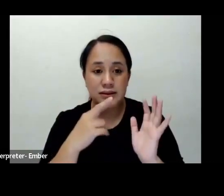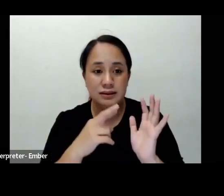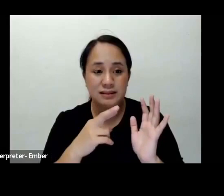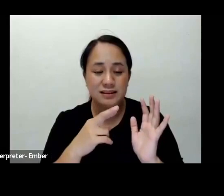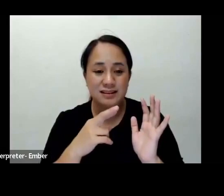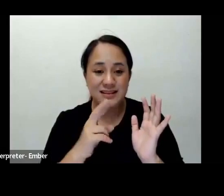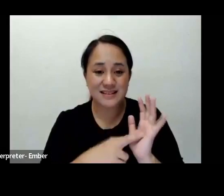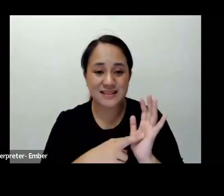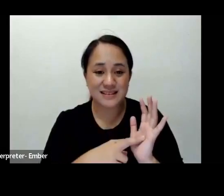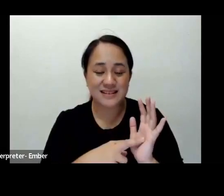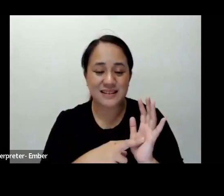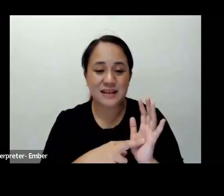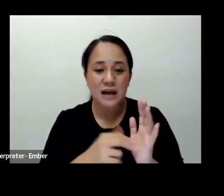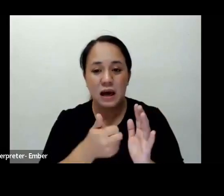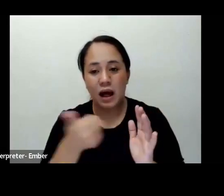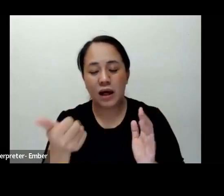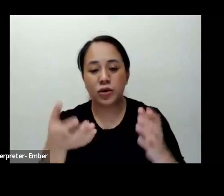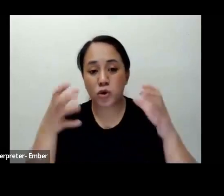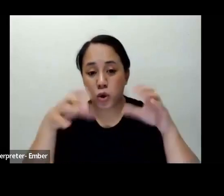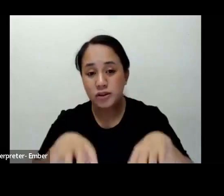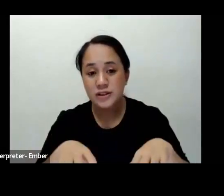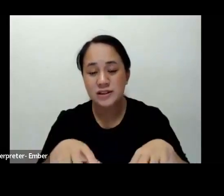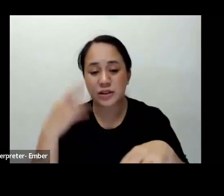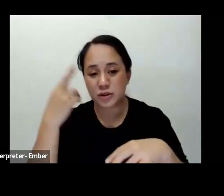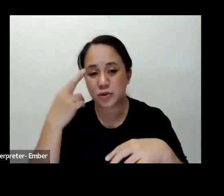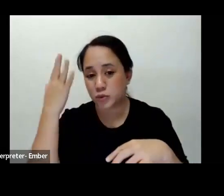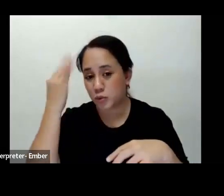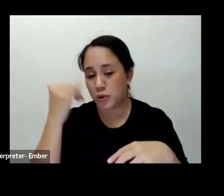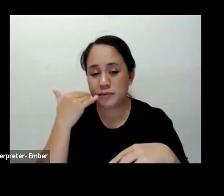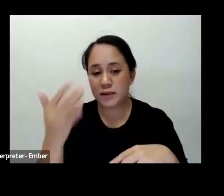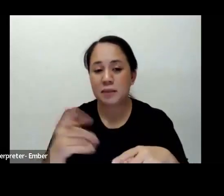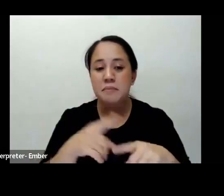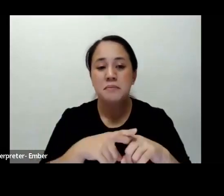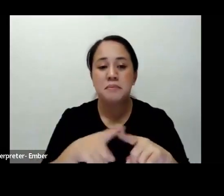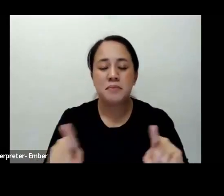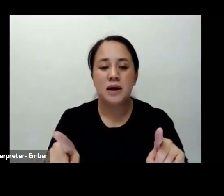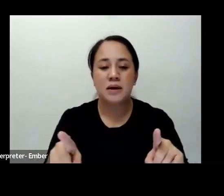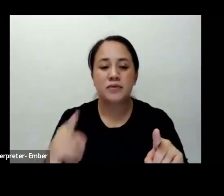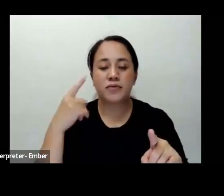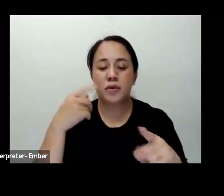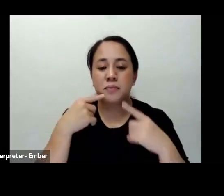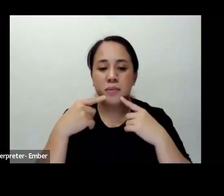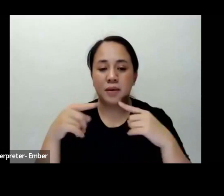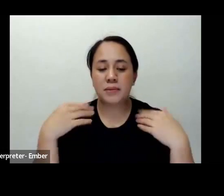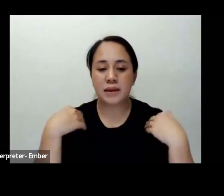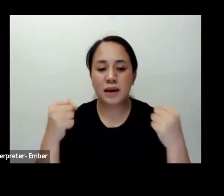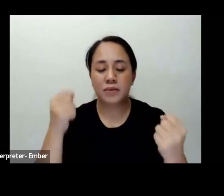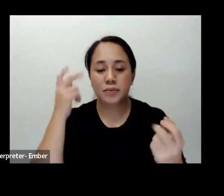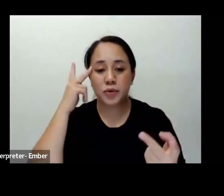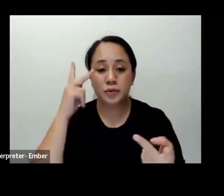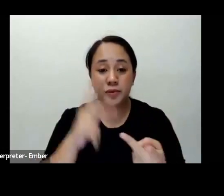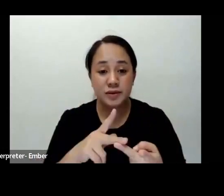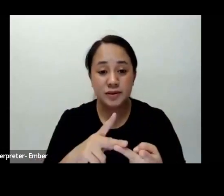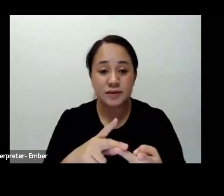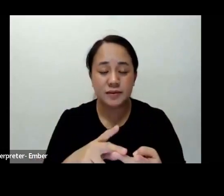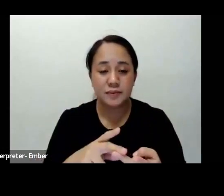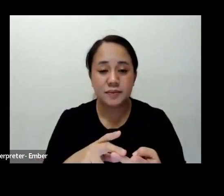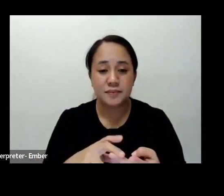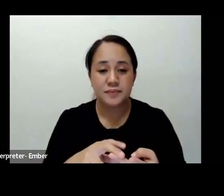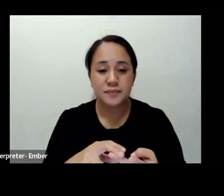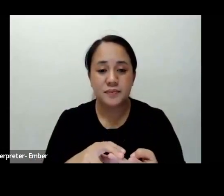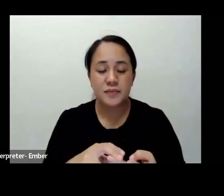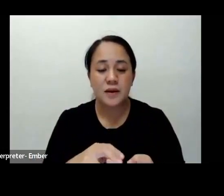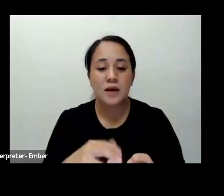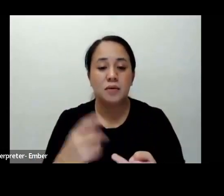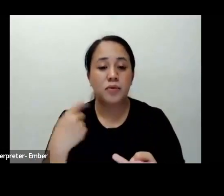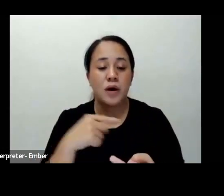other causes of leading, but for public health purposes, no, for us